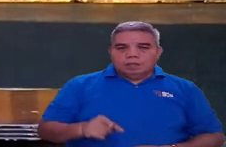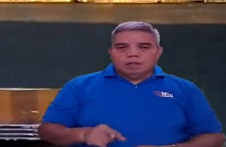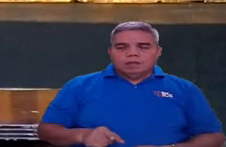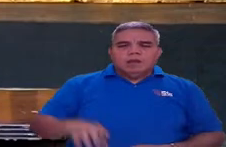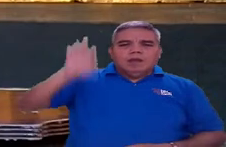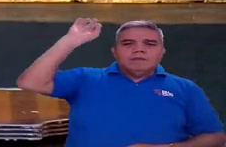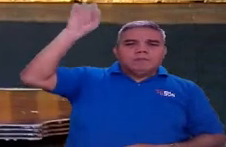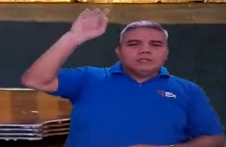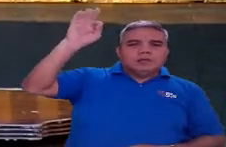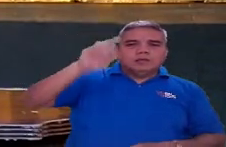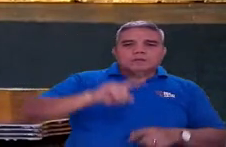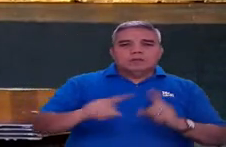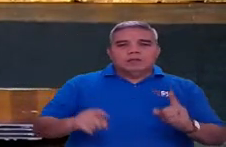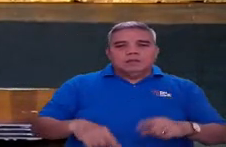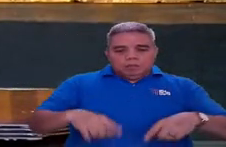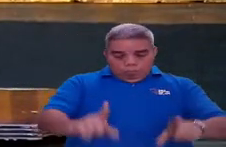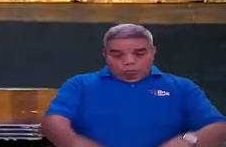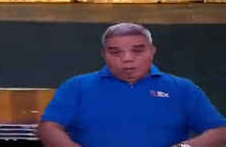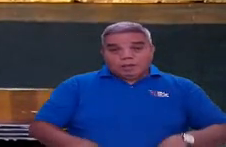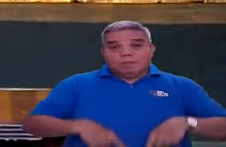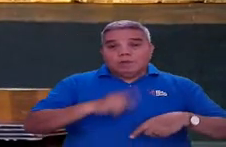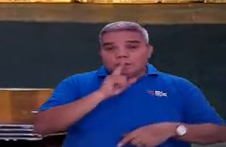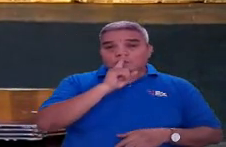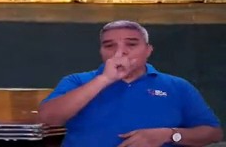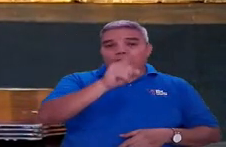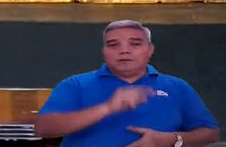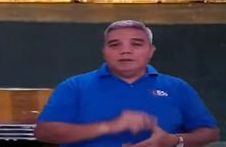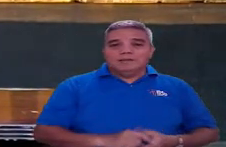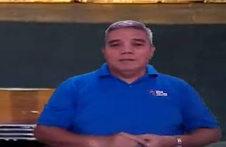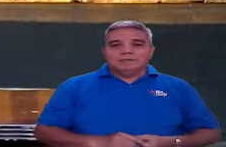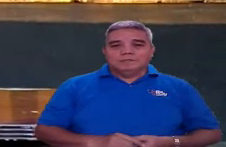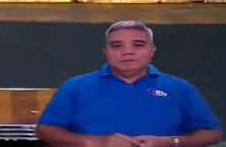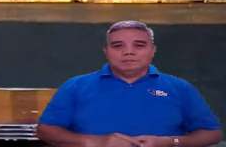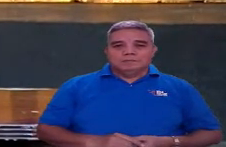Pastor, paano ko nabuhay? Buhay na buhay.